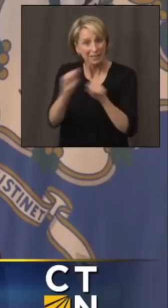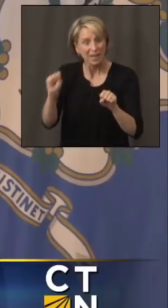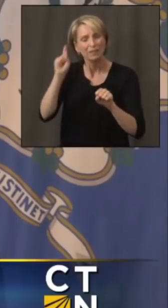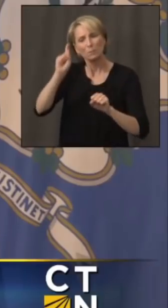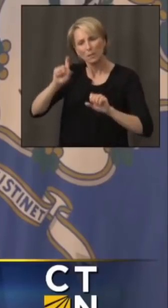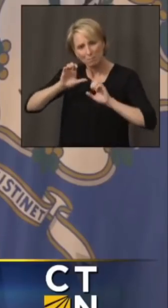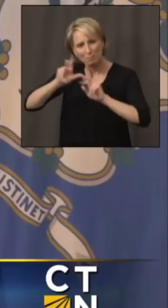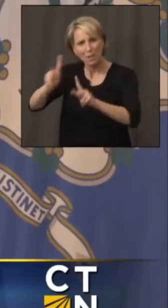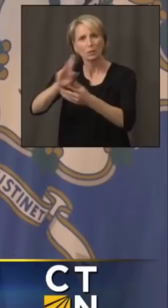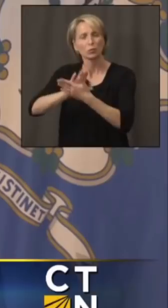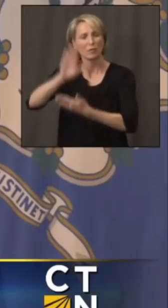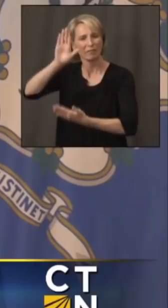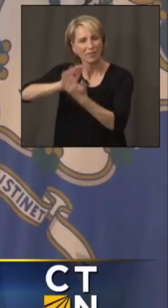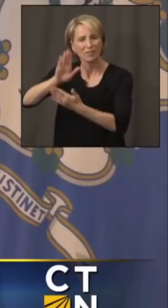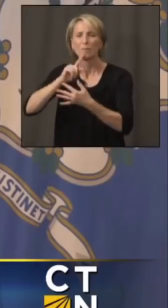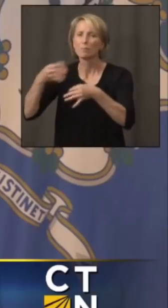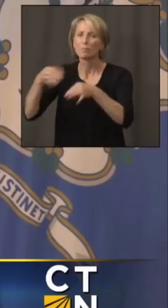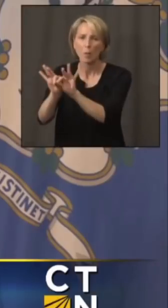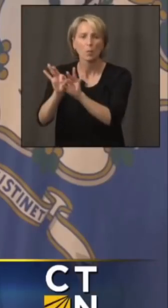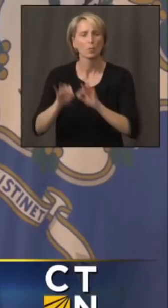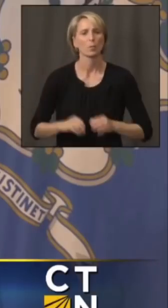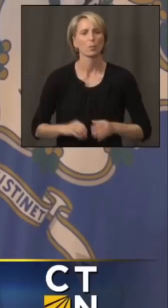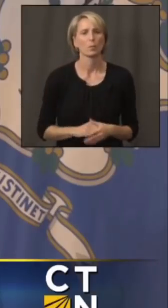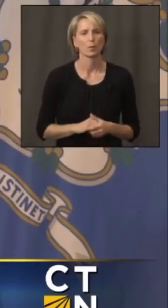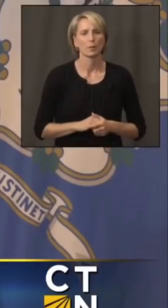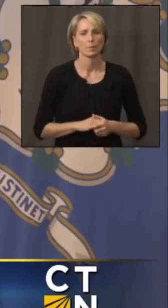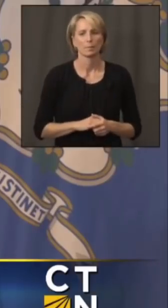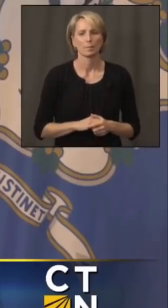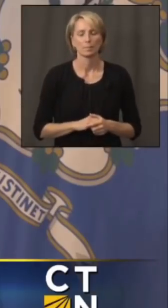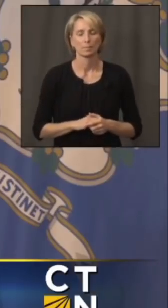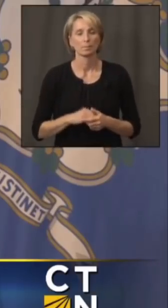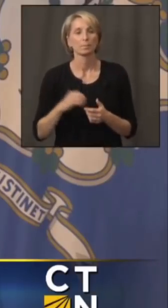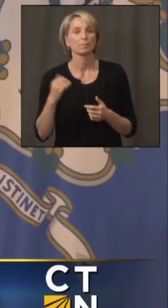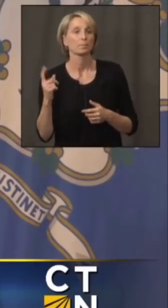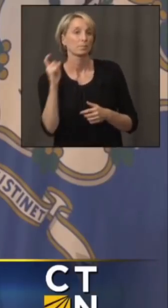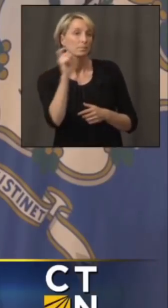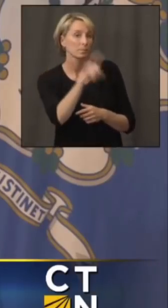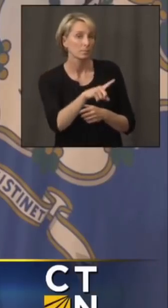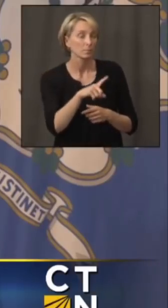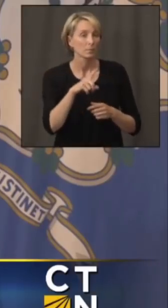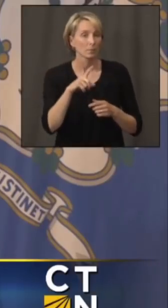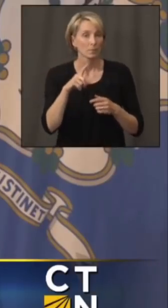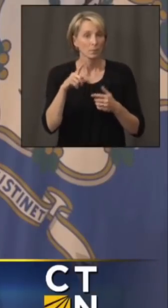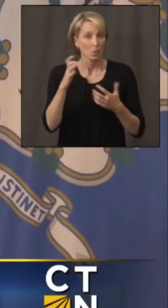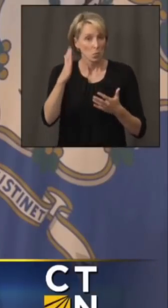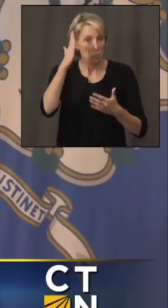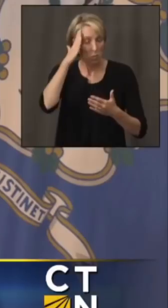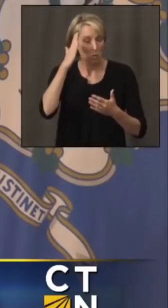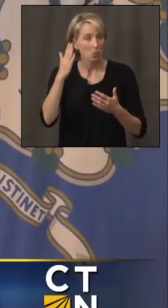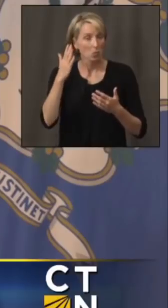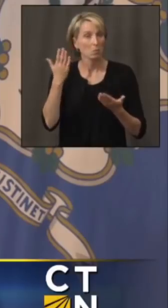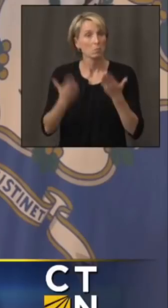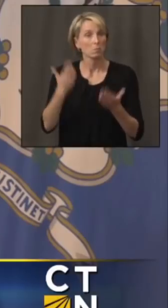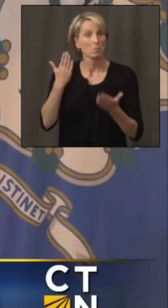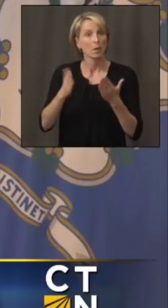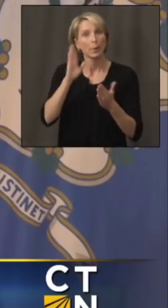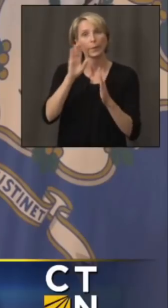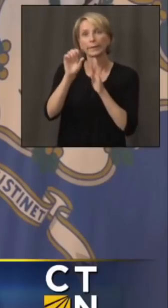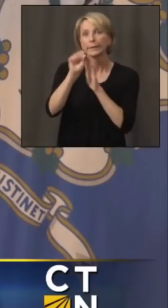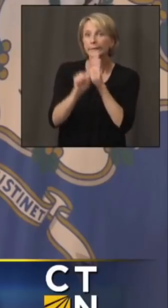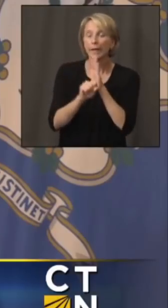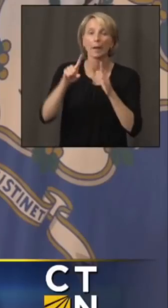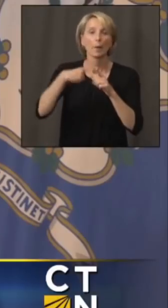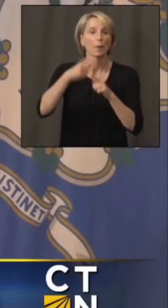like face-to-face education. Is there a possibility that the state or some sort of